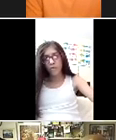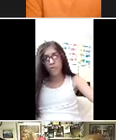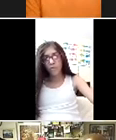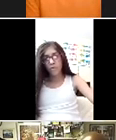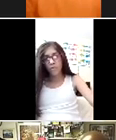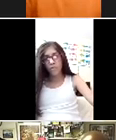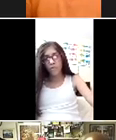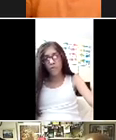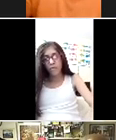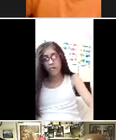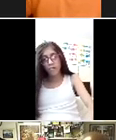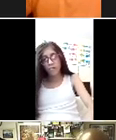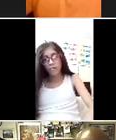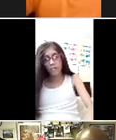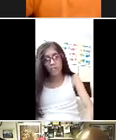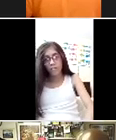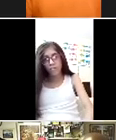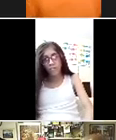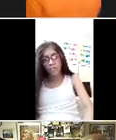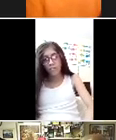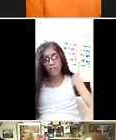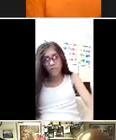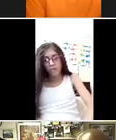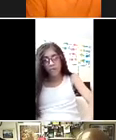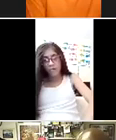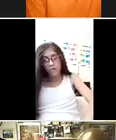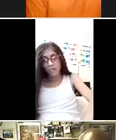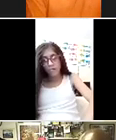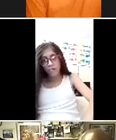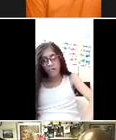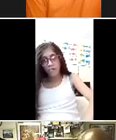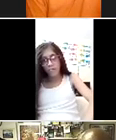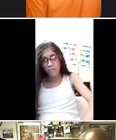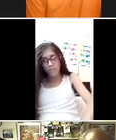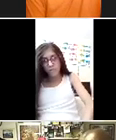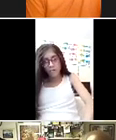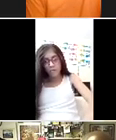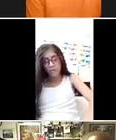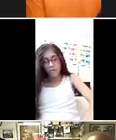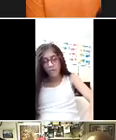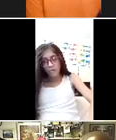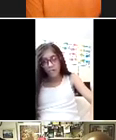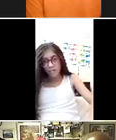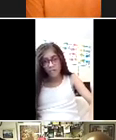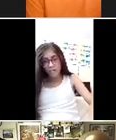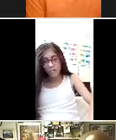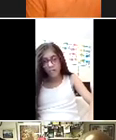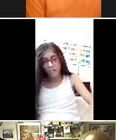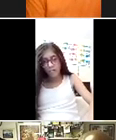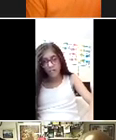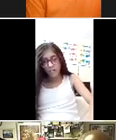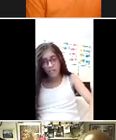envy, strife, and division. Yet, in 1